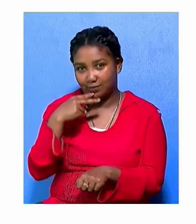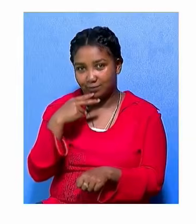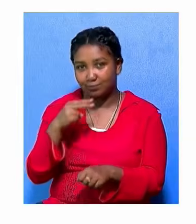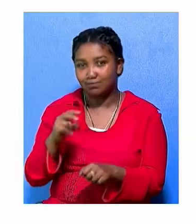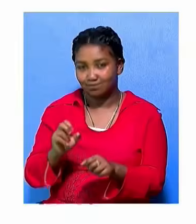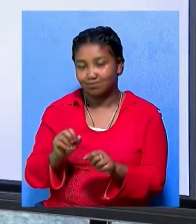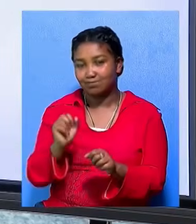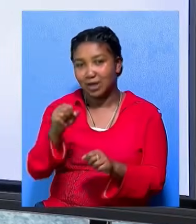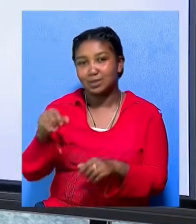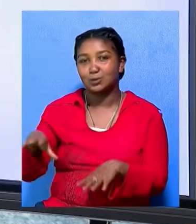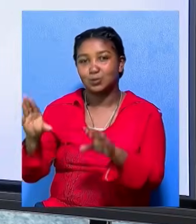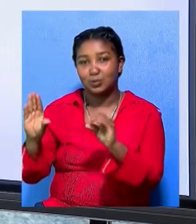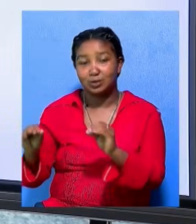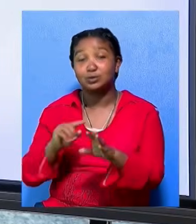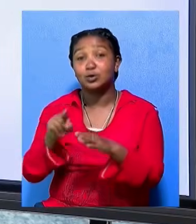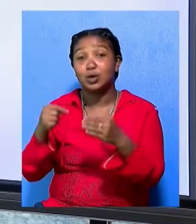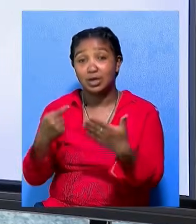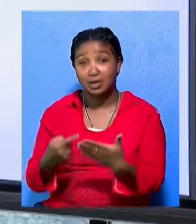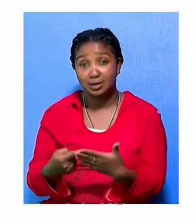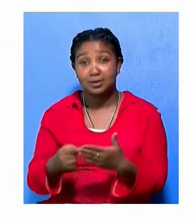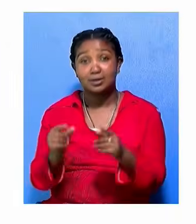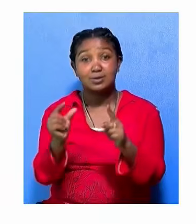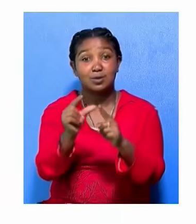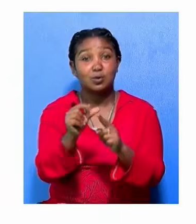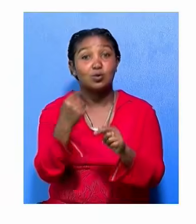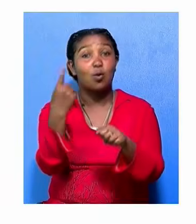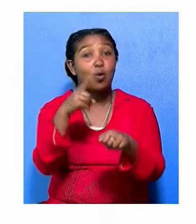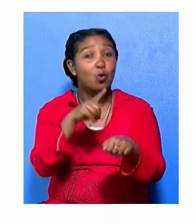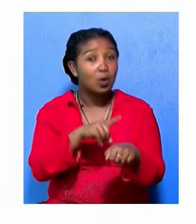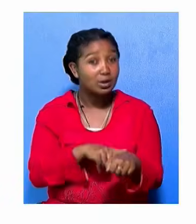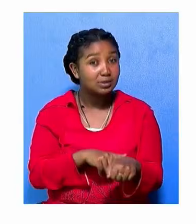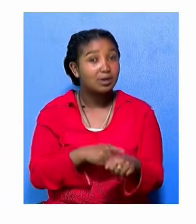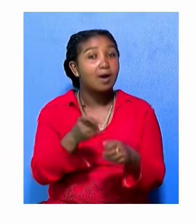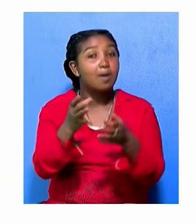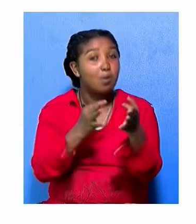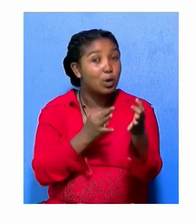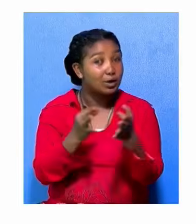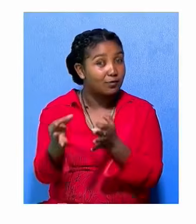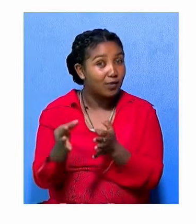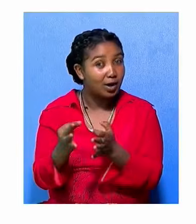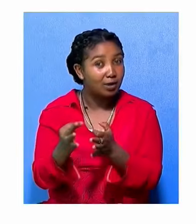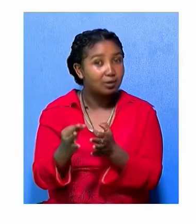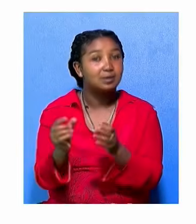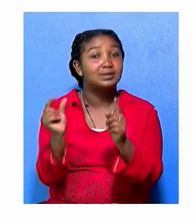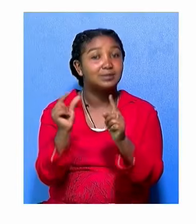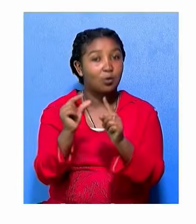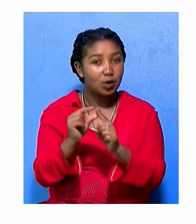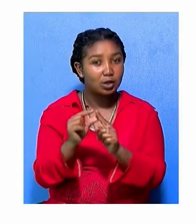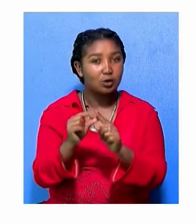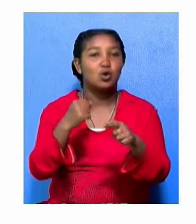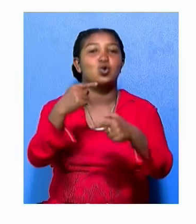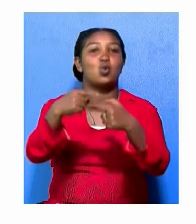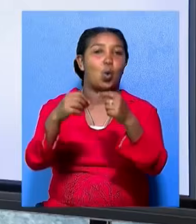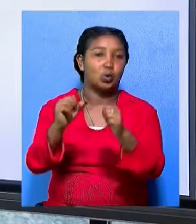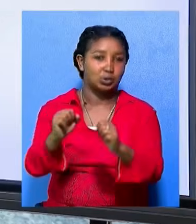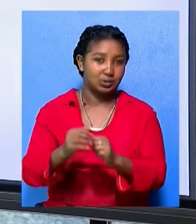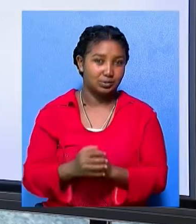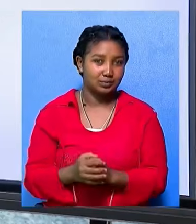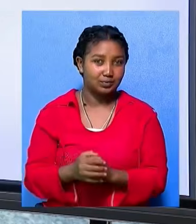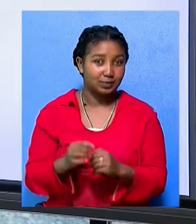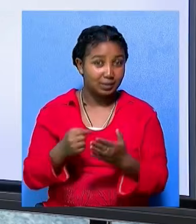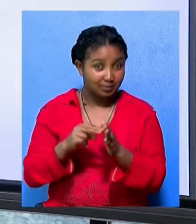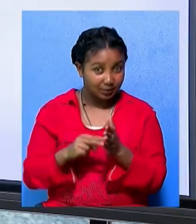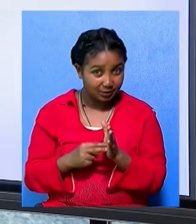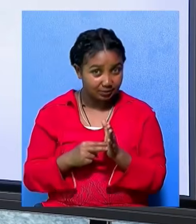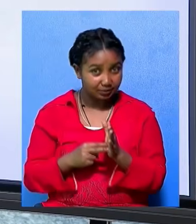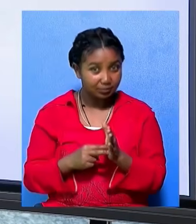Nice student. So here the word always just modifying the word goes. This